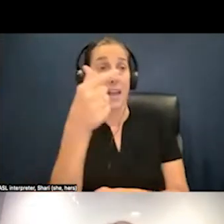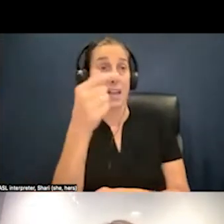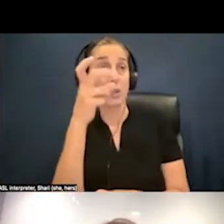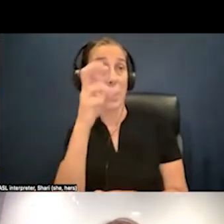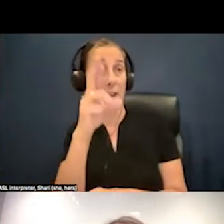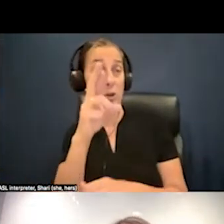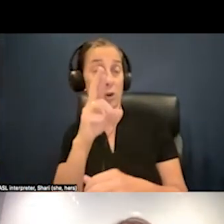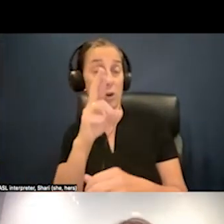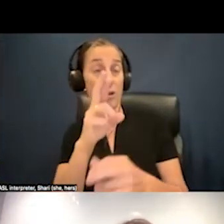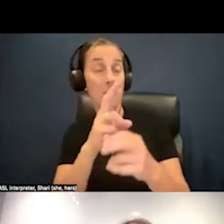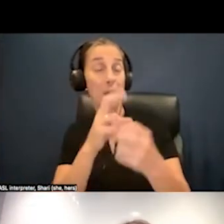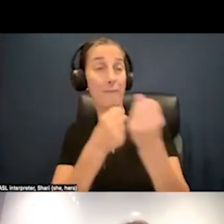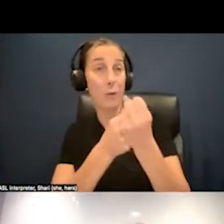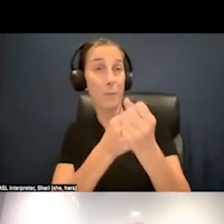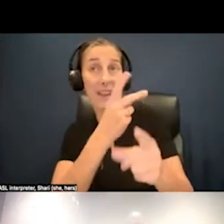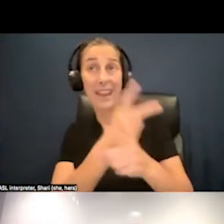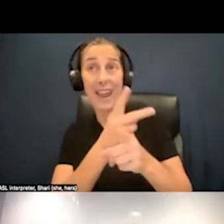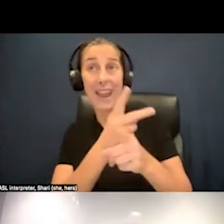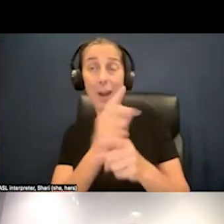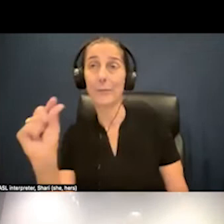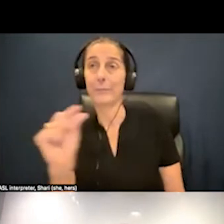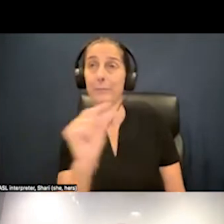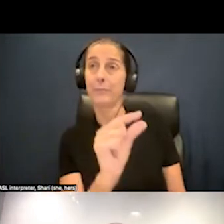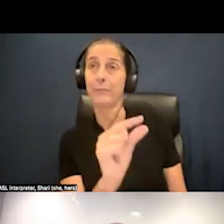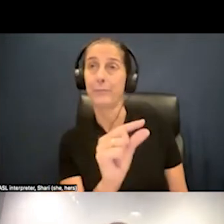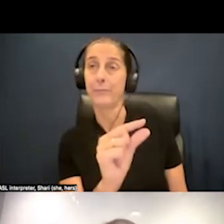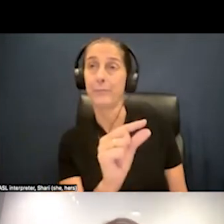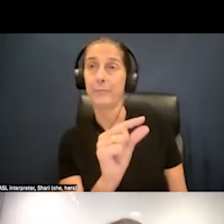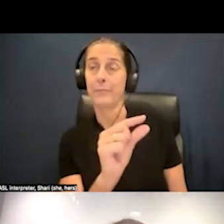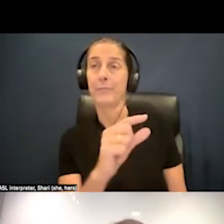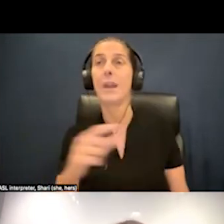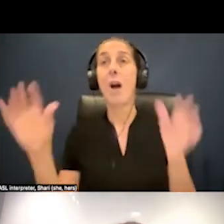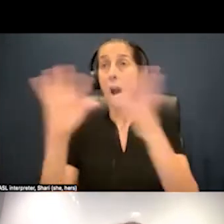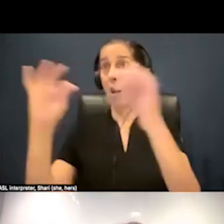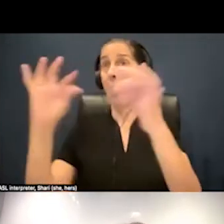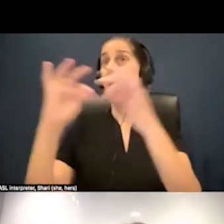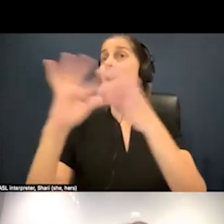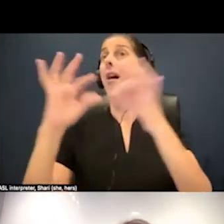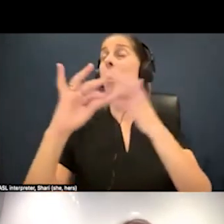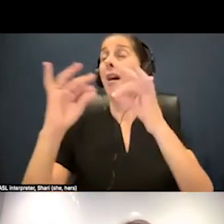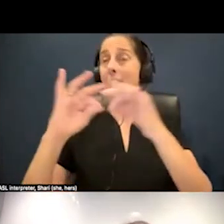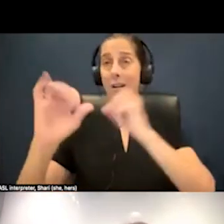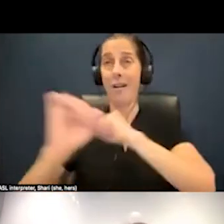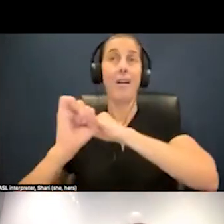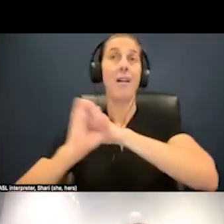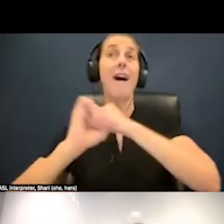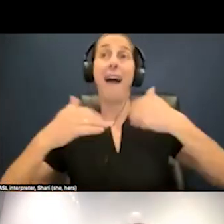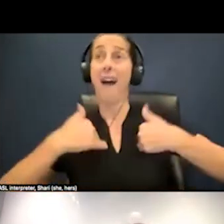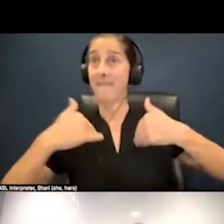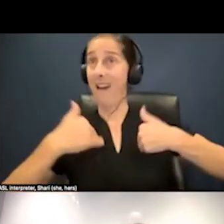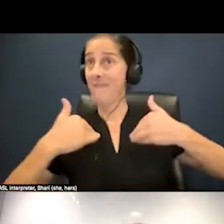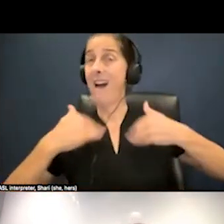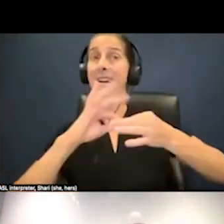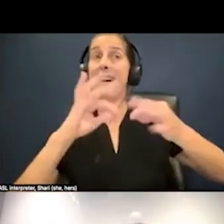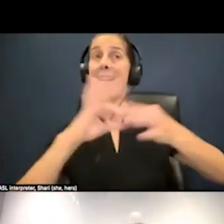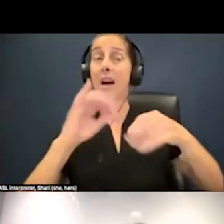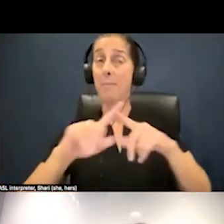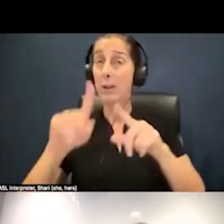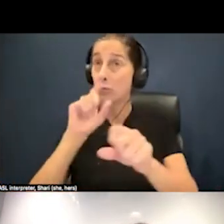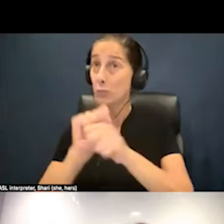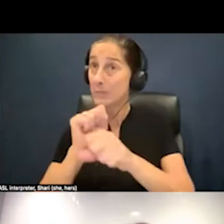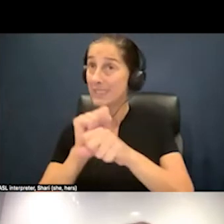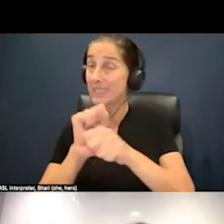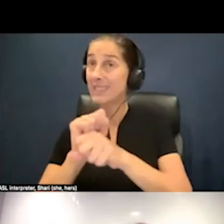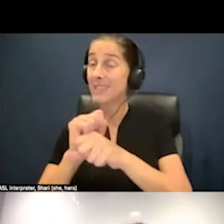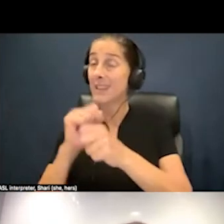fact that they do gender affirming care, but not actually really devote the resources. So it starts with having